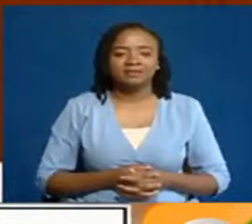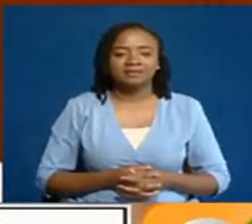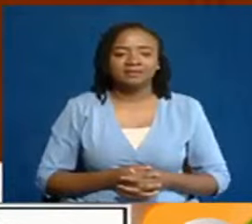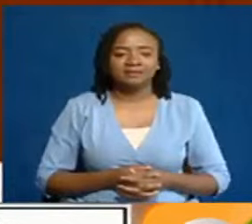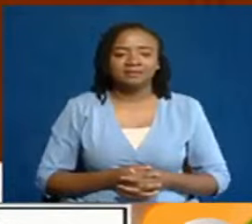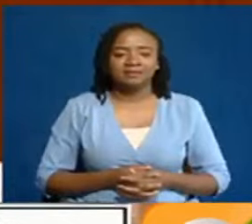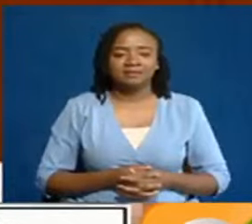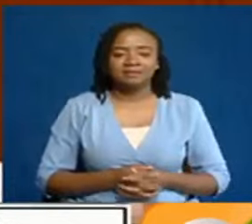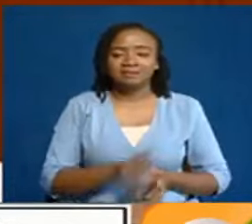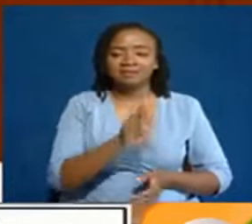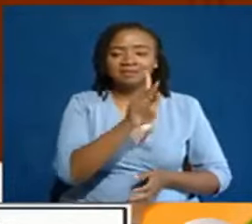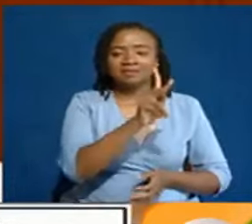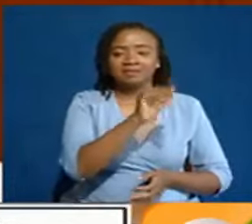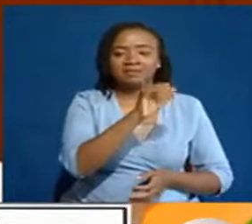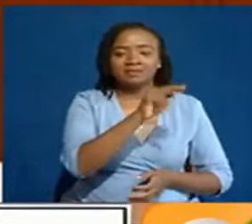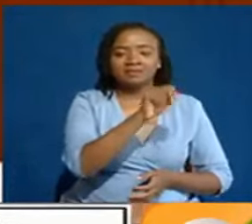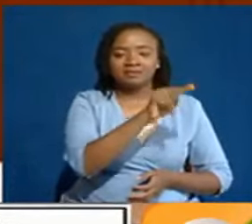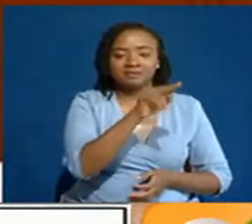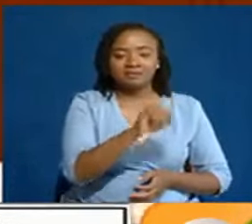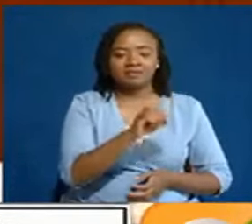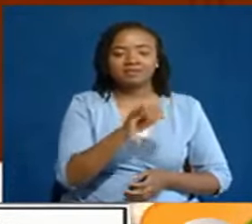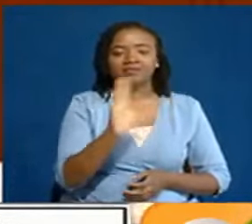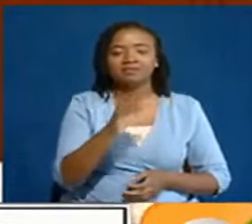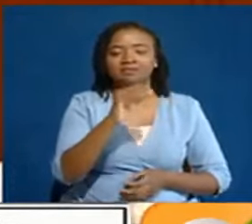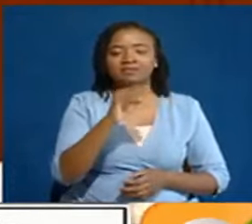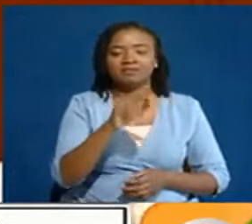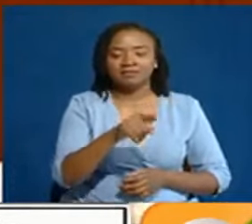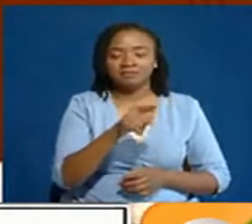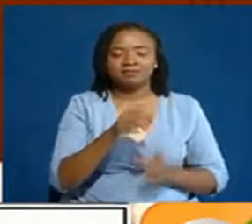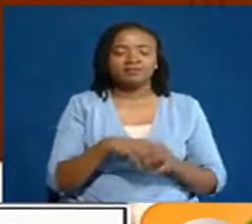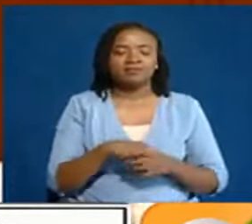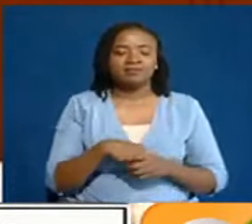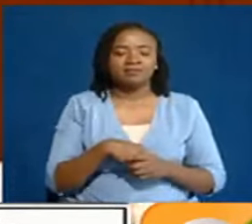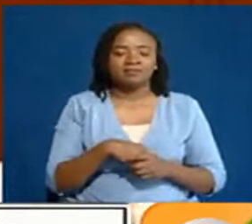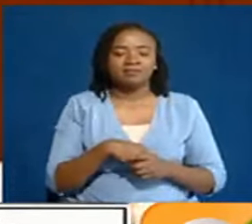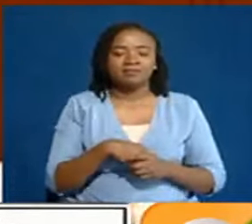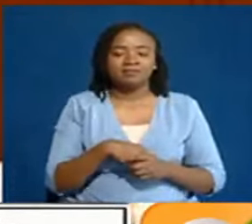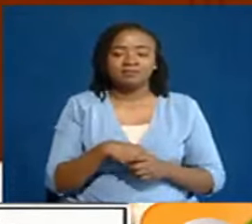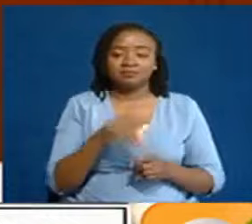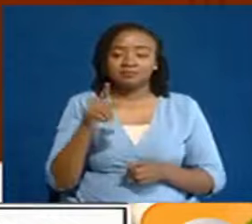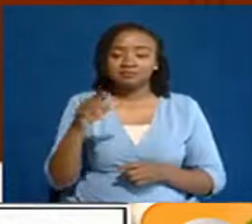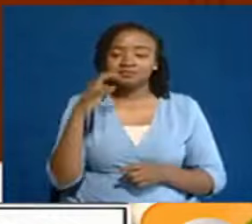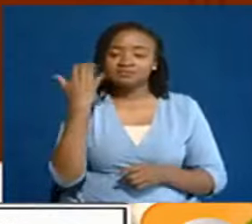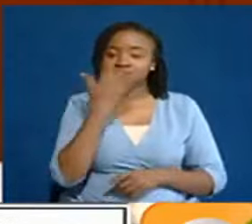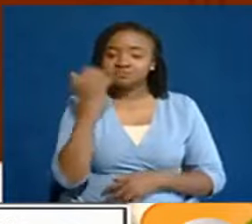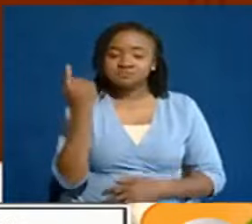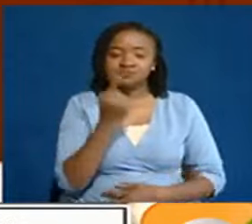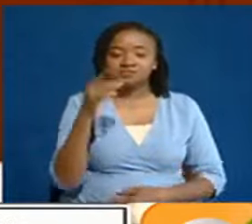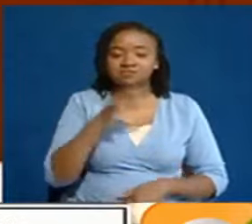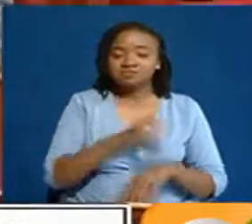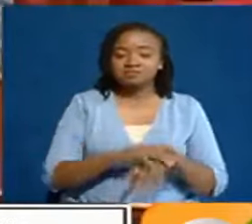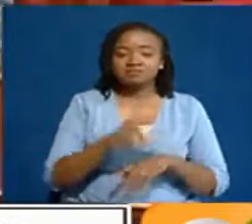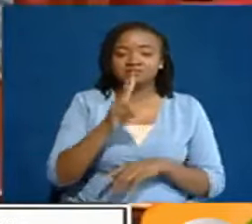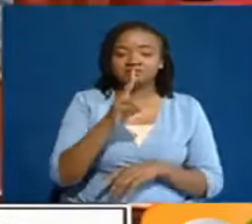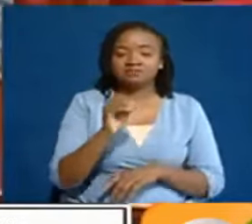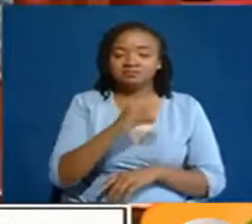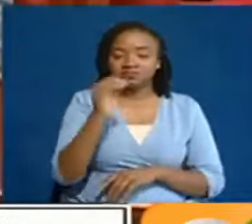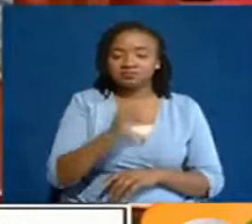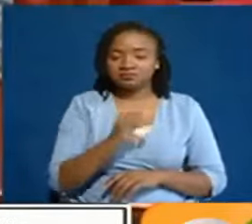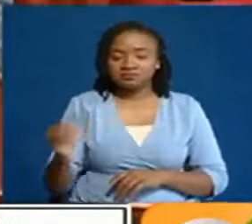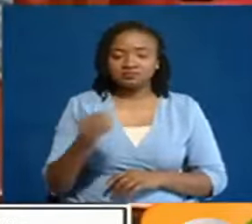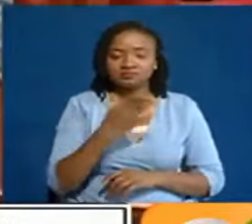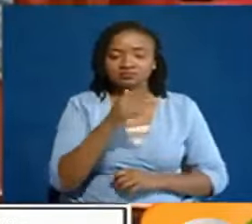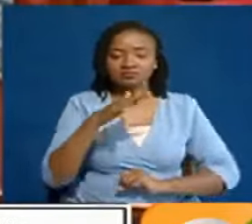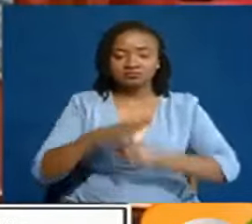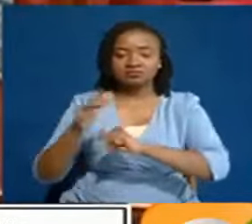Ichung'wah. Member for Kikuyu and Majority Leader. The DP only managed less than 20% of the House, as the MPs